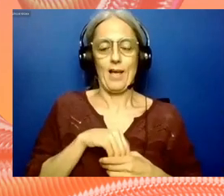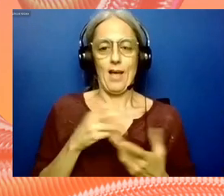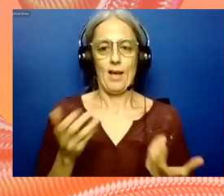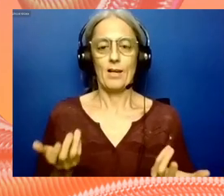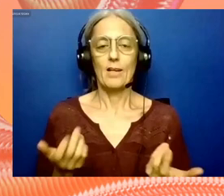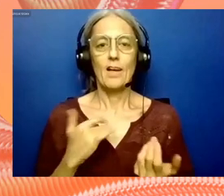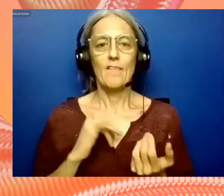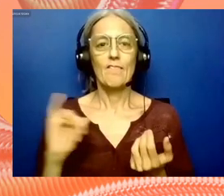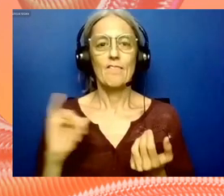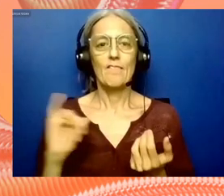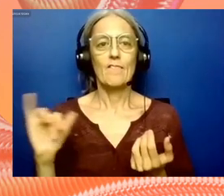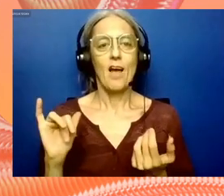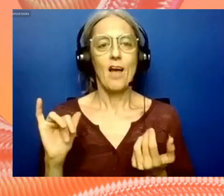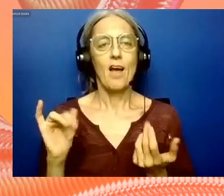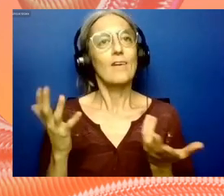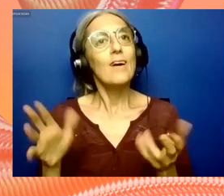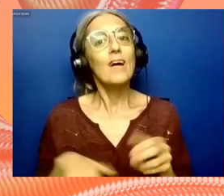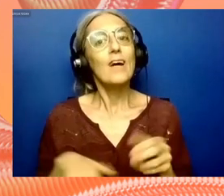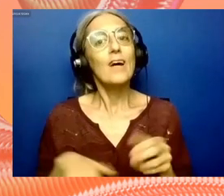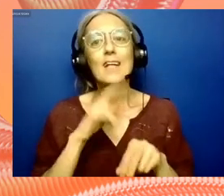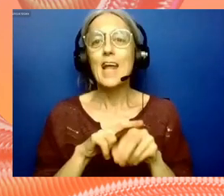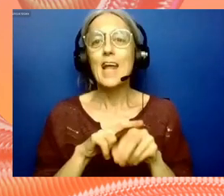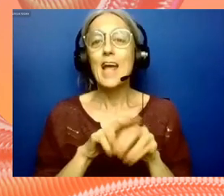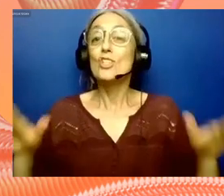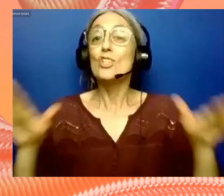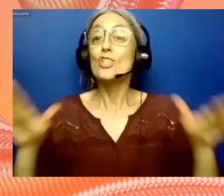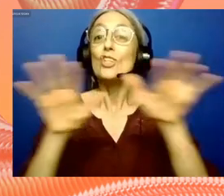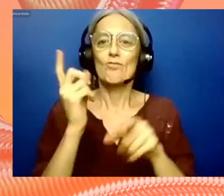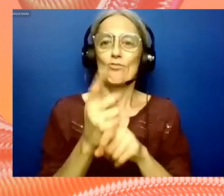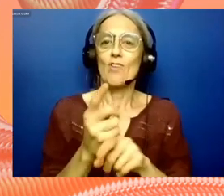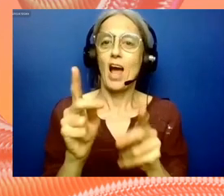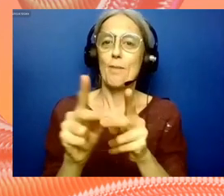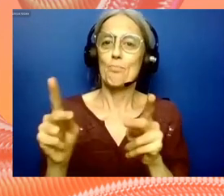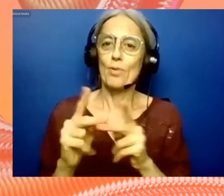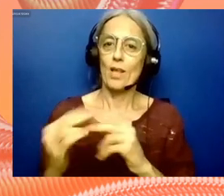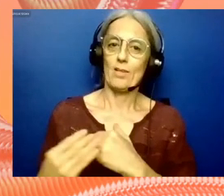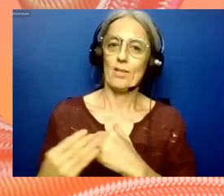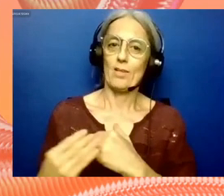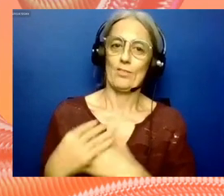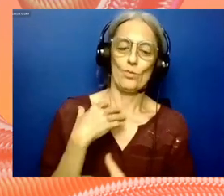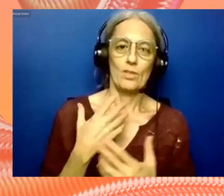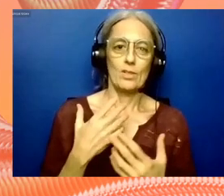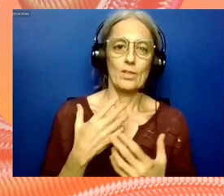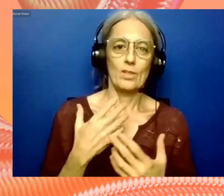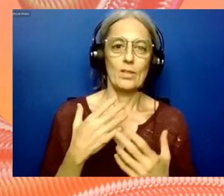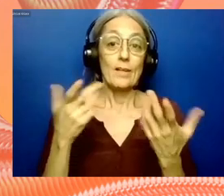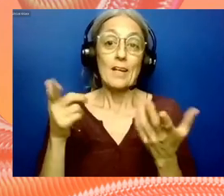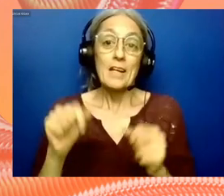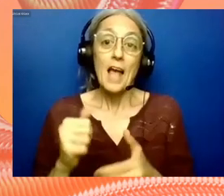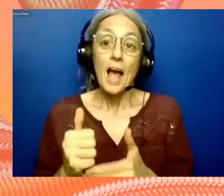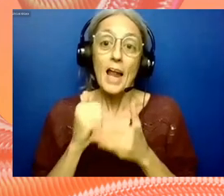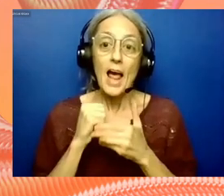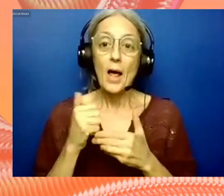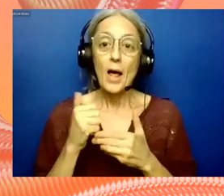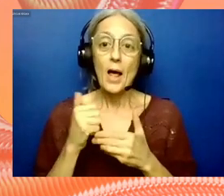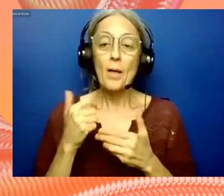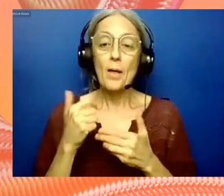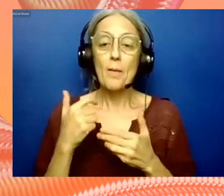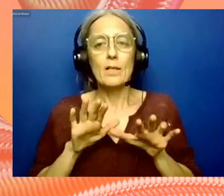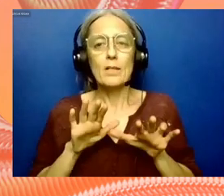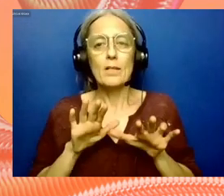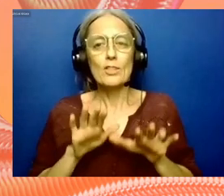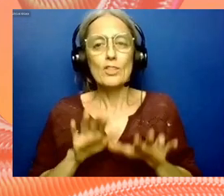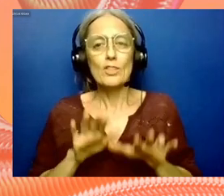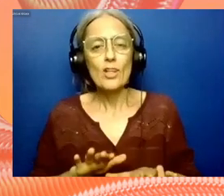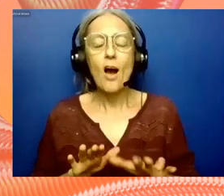I think, that it's like, it can also help tune out the stuff and just reorganize me. Yeah.